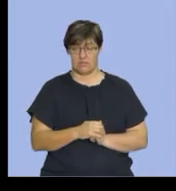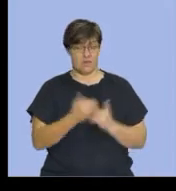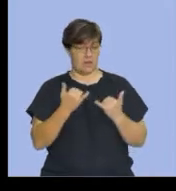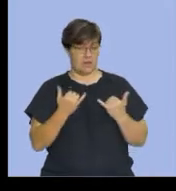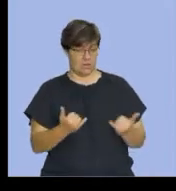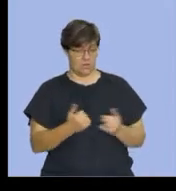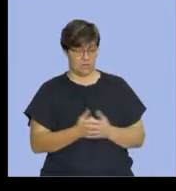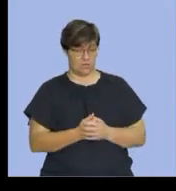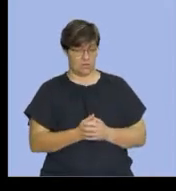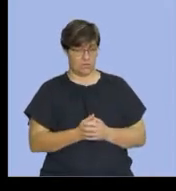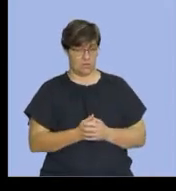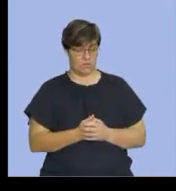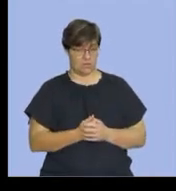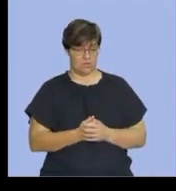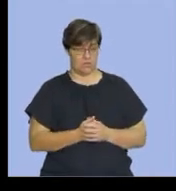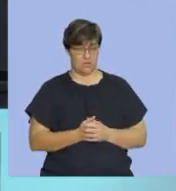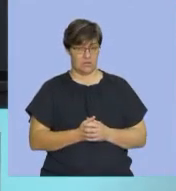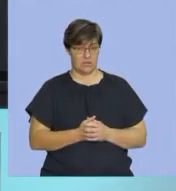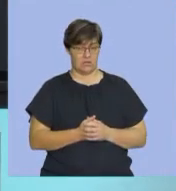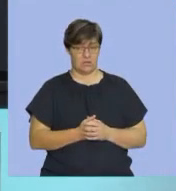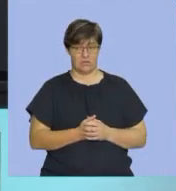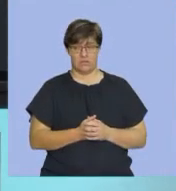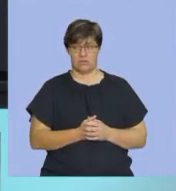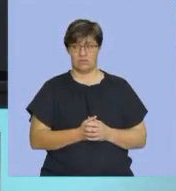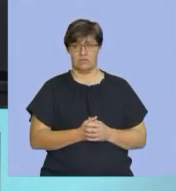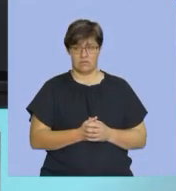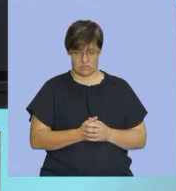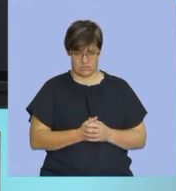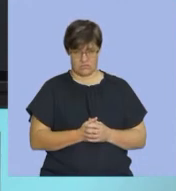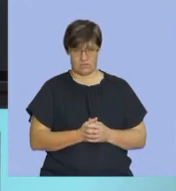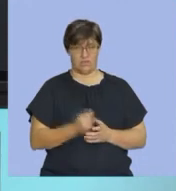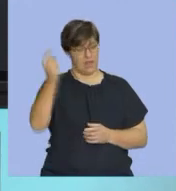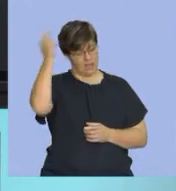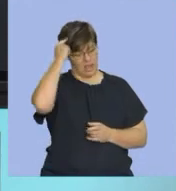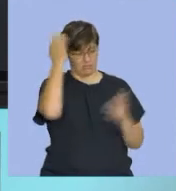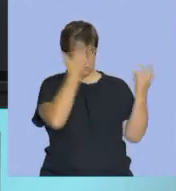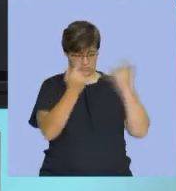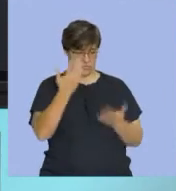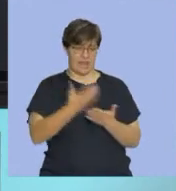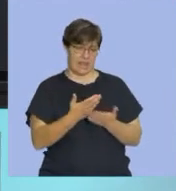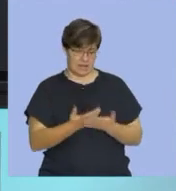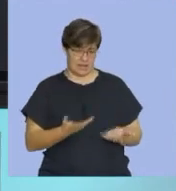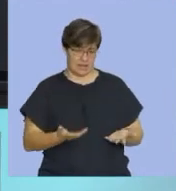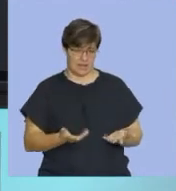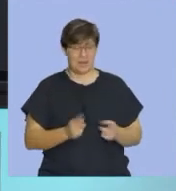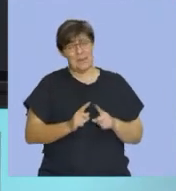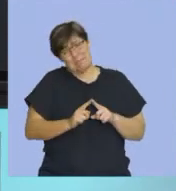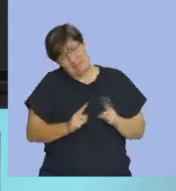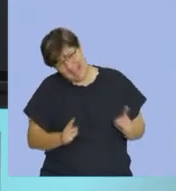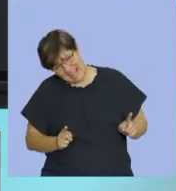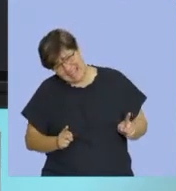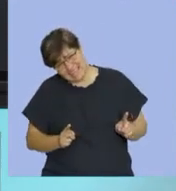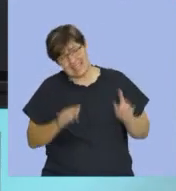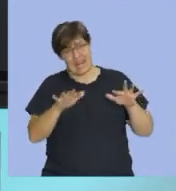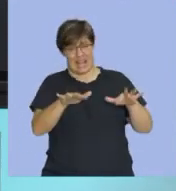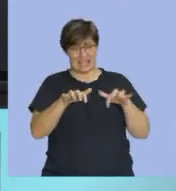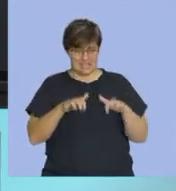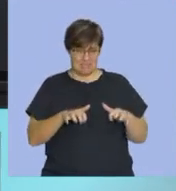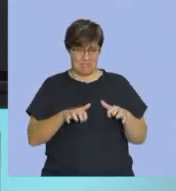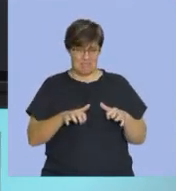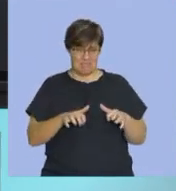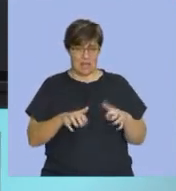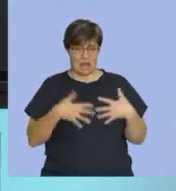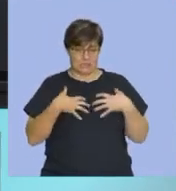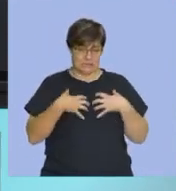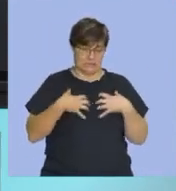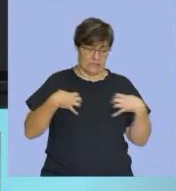Now, at this point, you are welcome to do that in your head. However, in an exam, you normally get